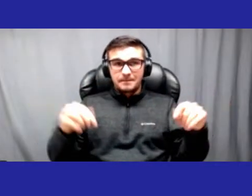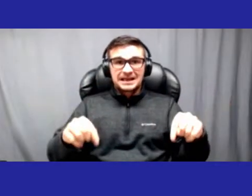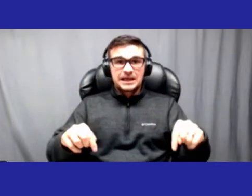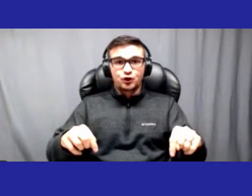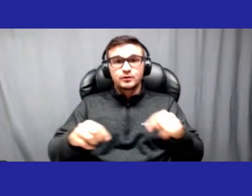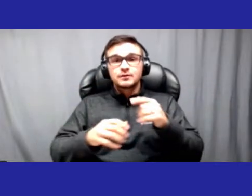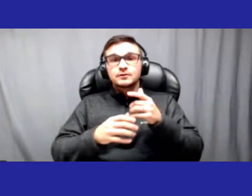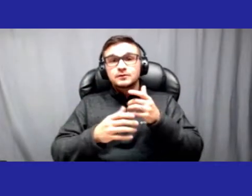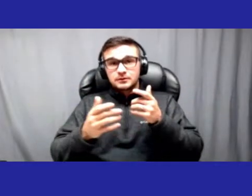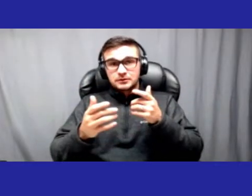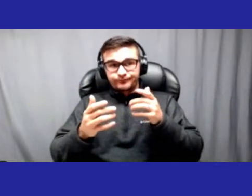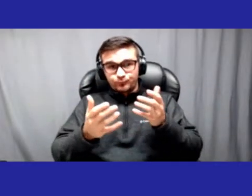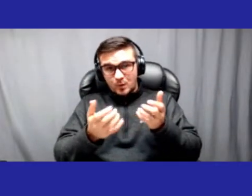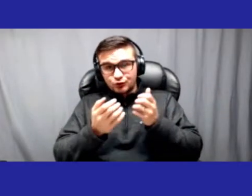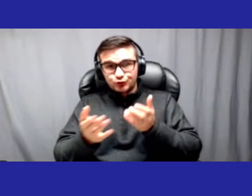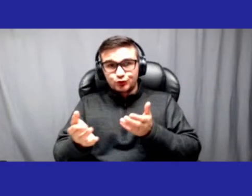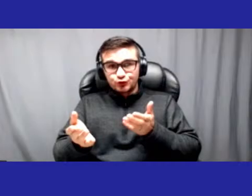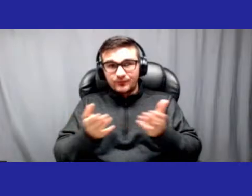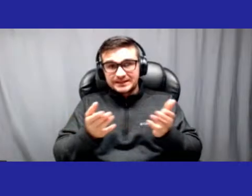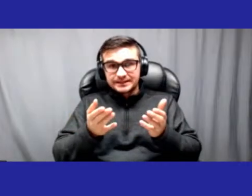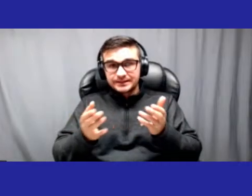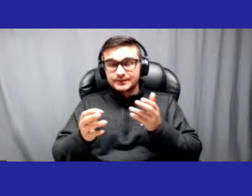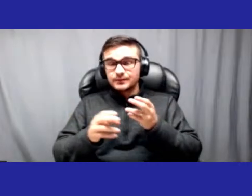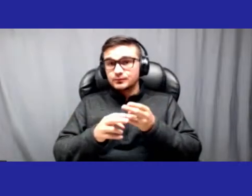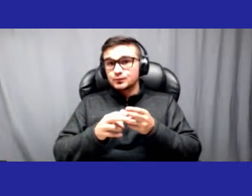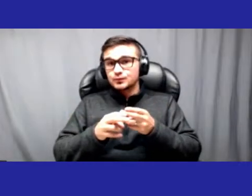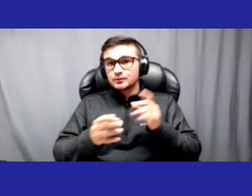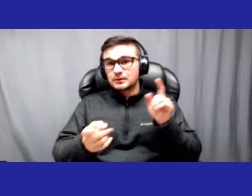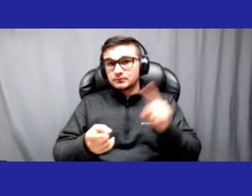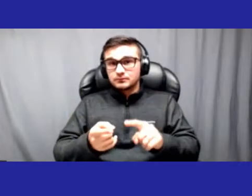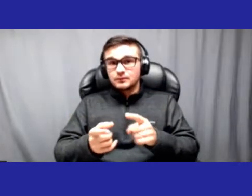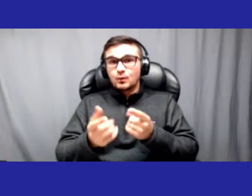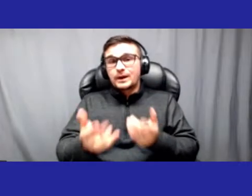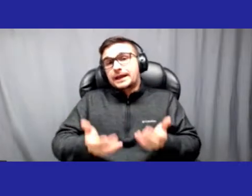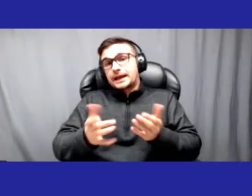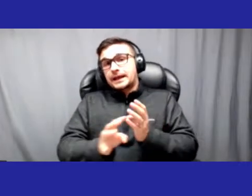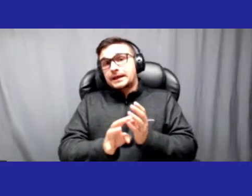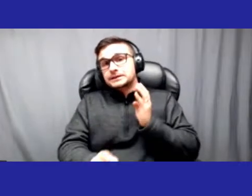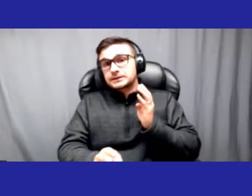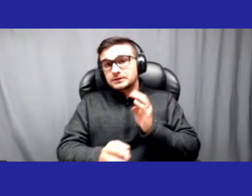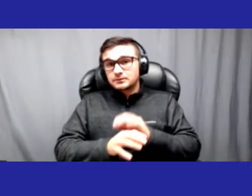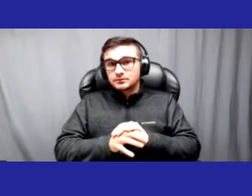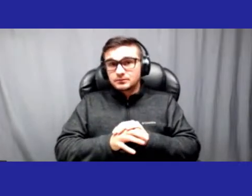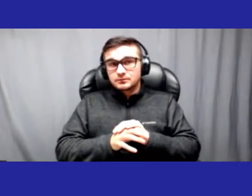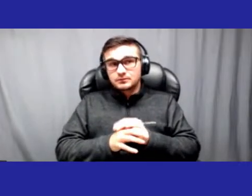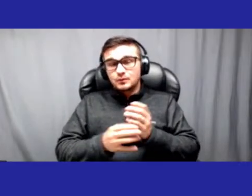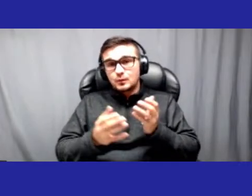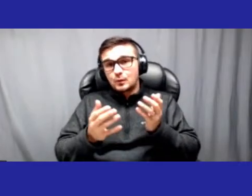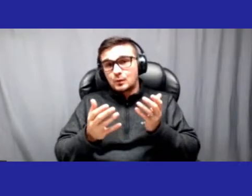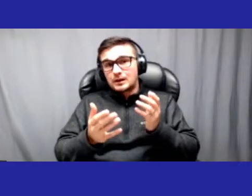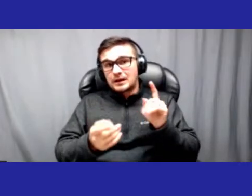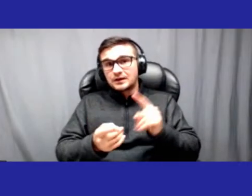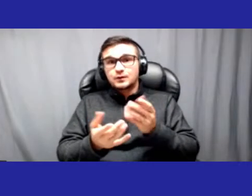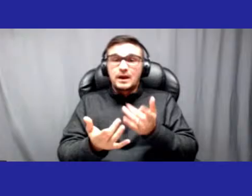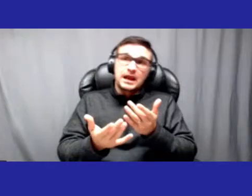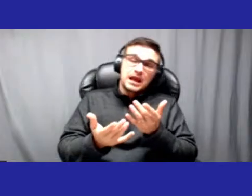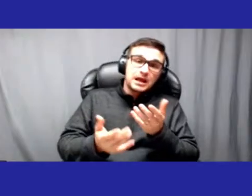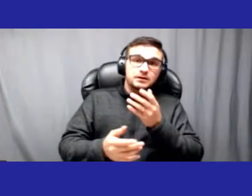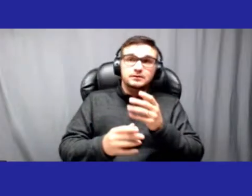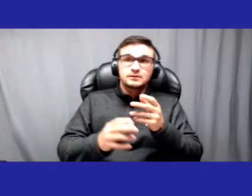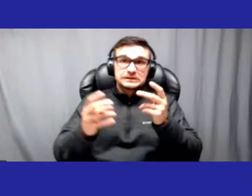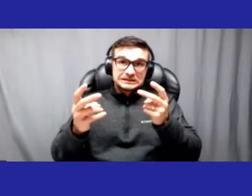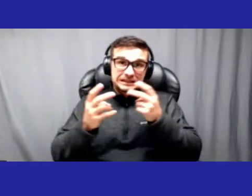They're waiting shorter periods of time. They're also waiting less time to be seen. And so all of that is actually then captured